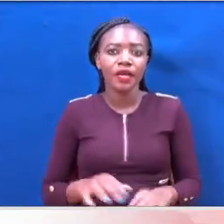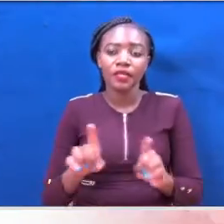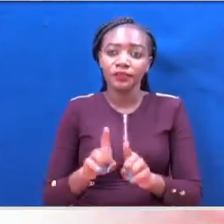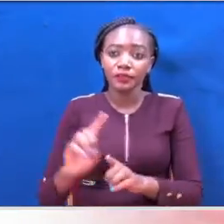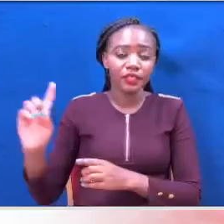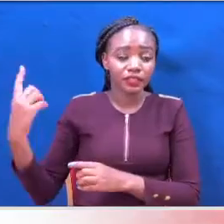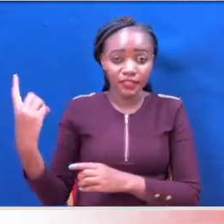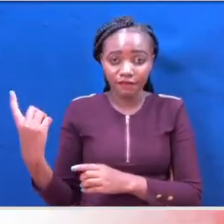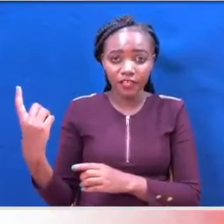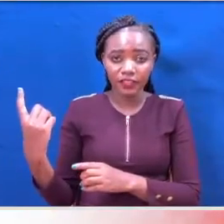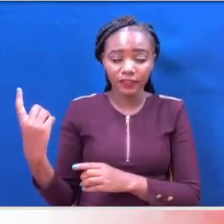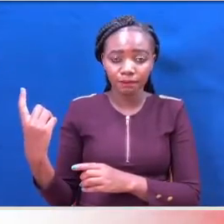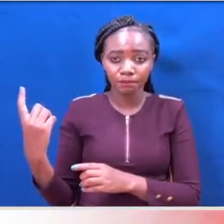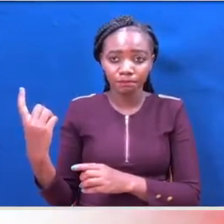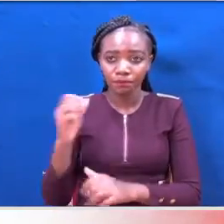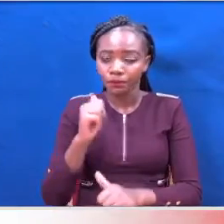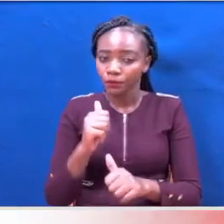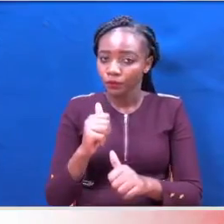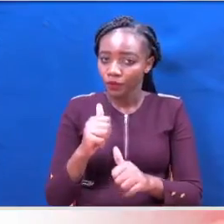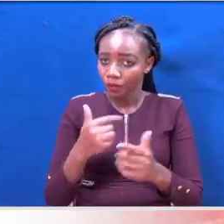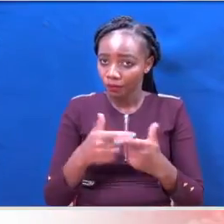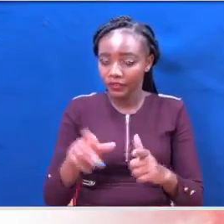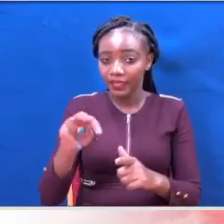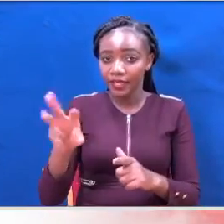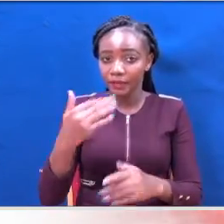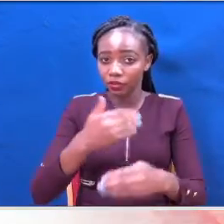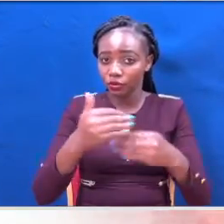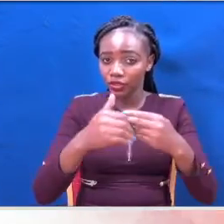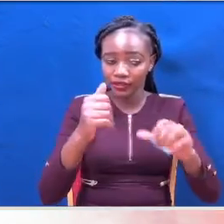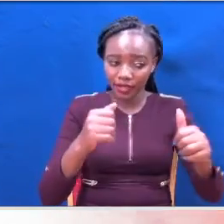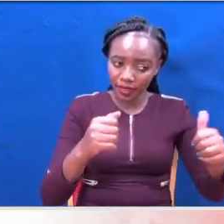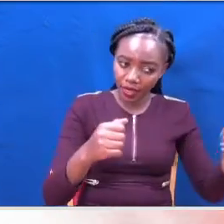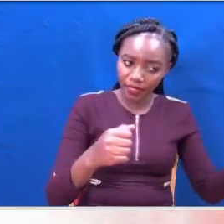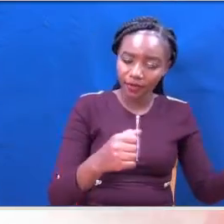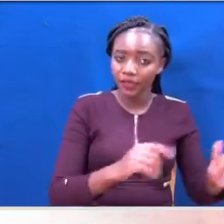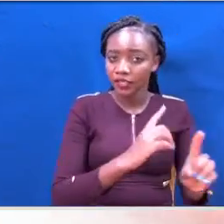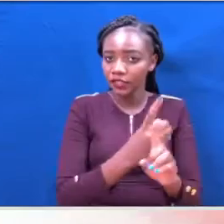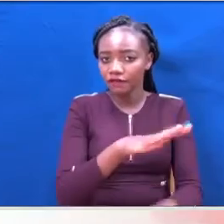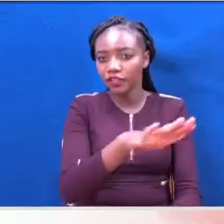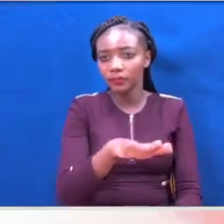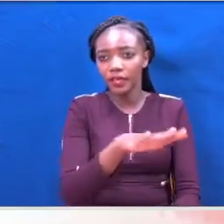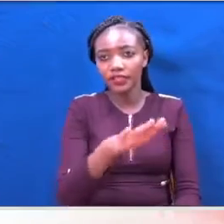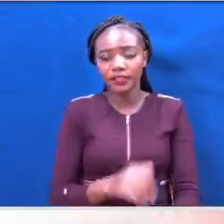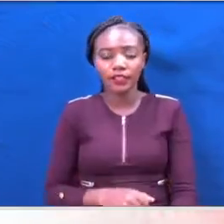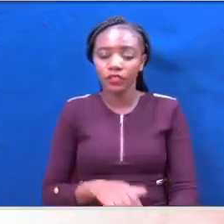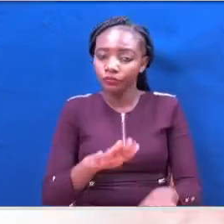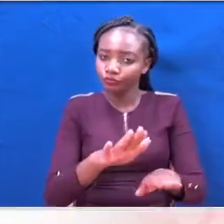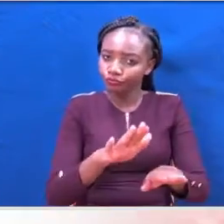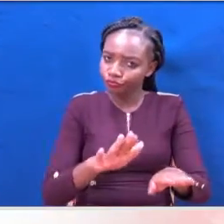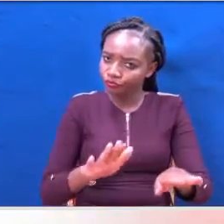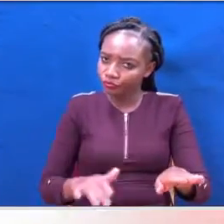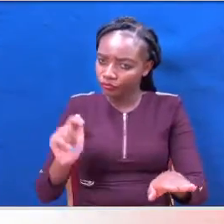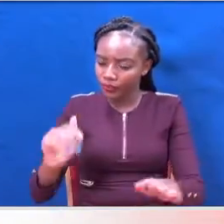first of various termini being put up by the Nairobi Metropolitan Services at various city outlets to decongest the